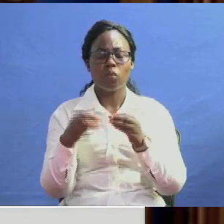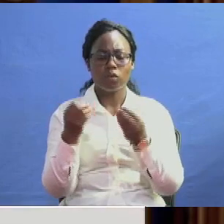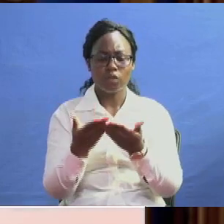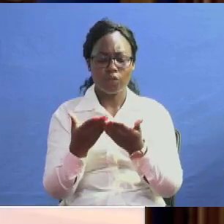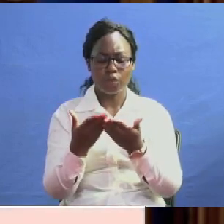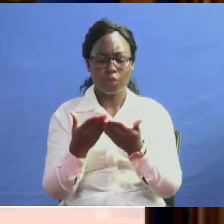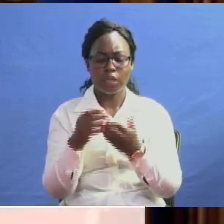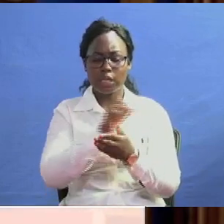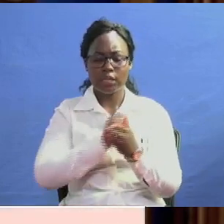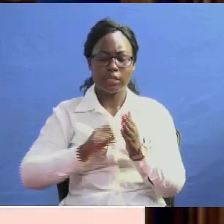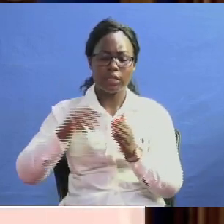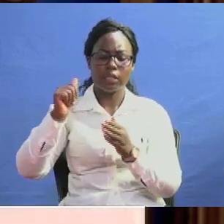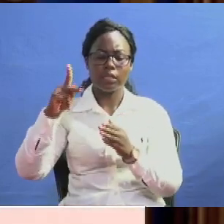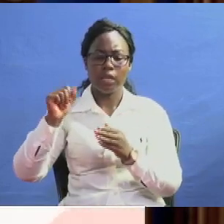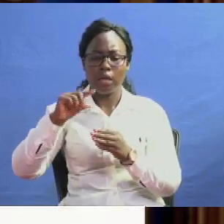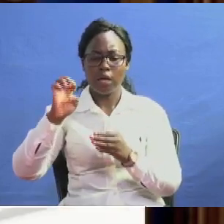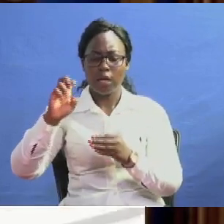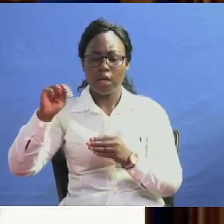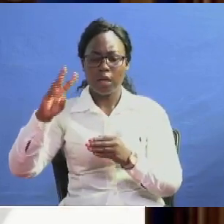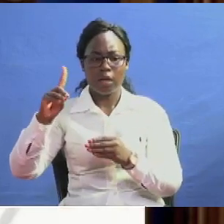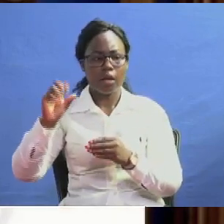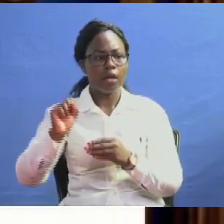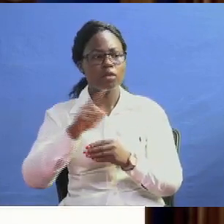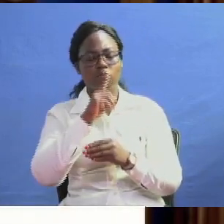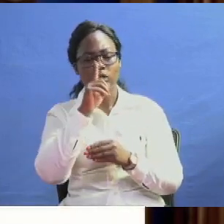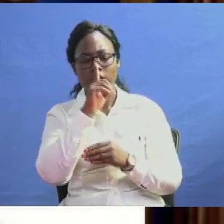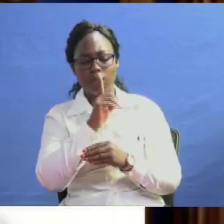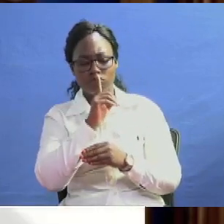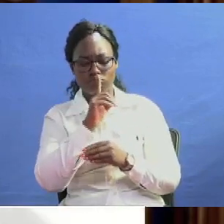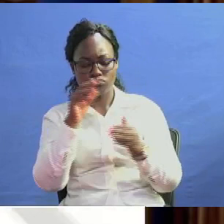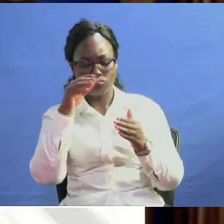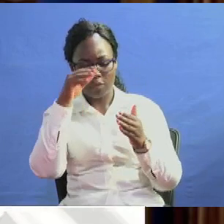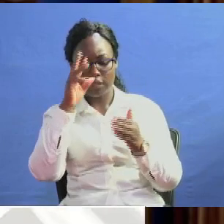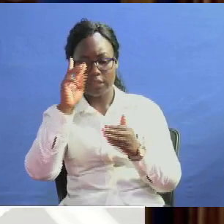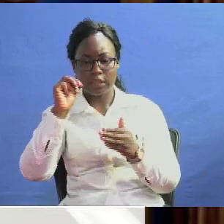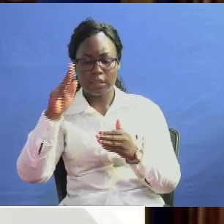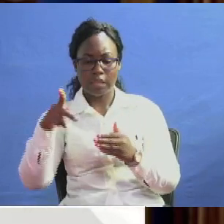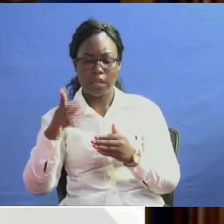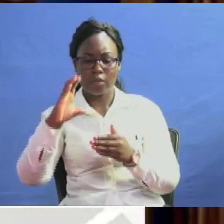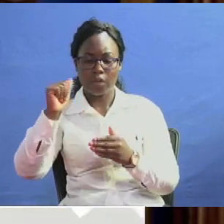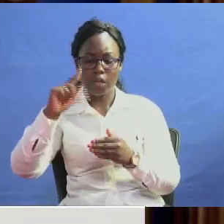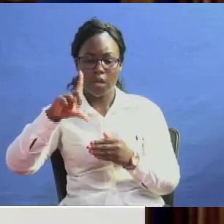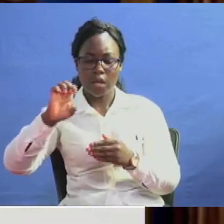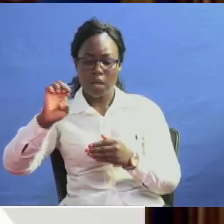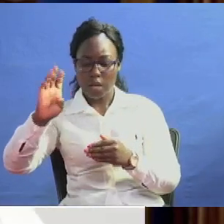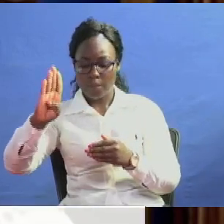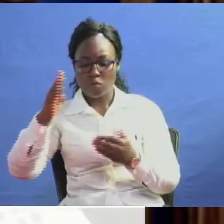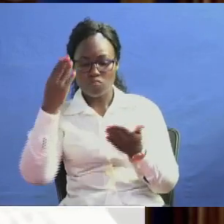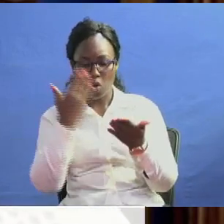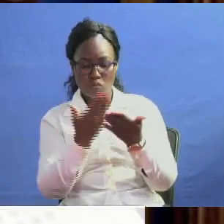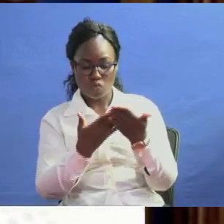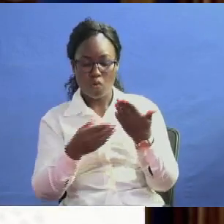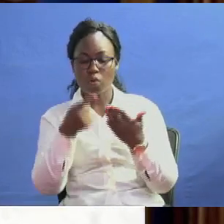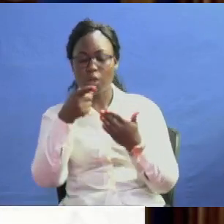Kavindu. And I challenged Senator Kavindu as well as the earlier member of parliament, Honorable Caleb, to document that, because